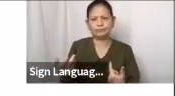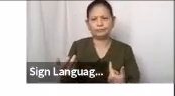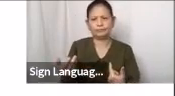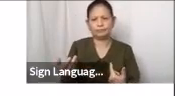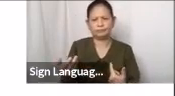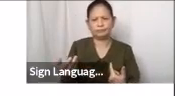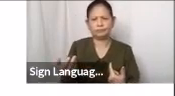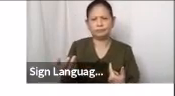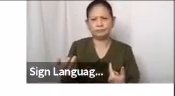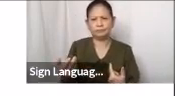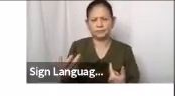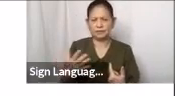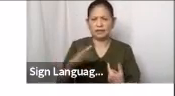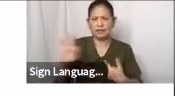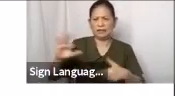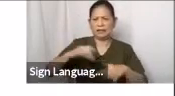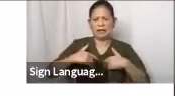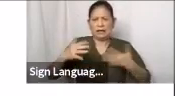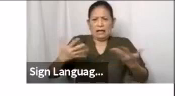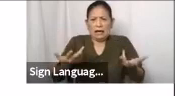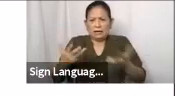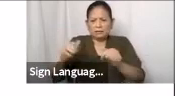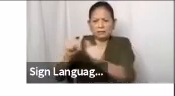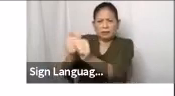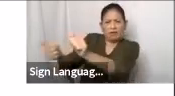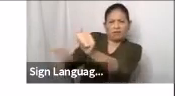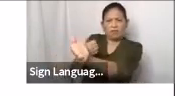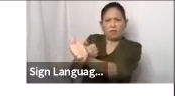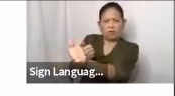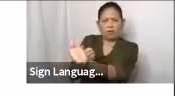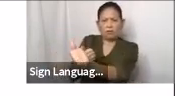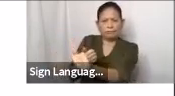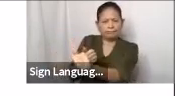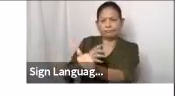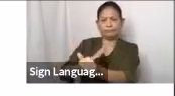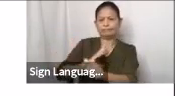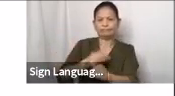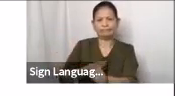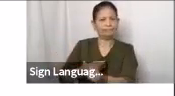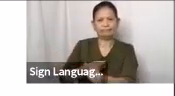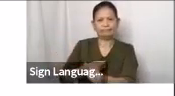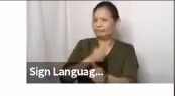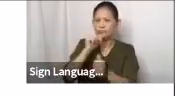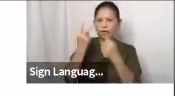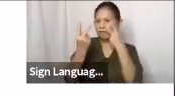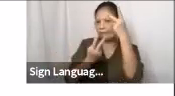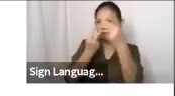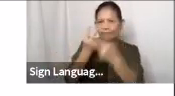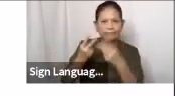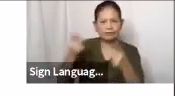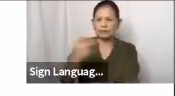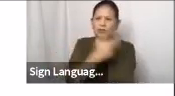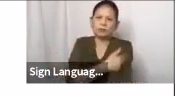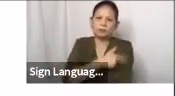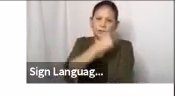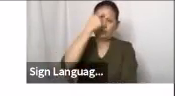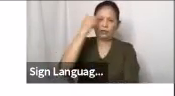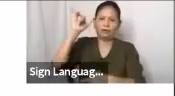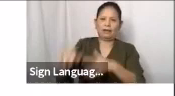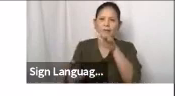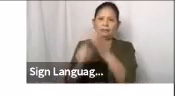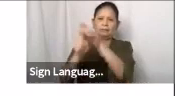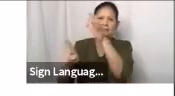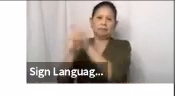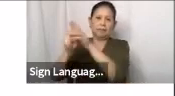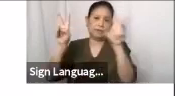avoid this situation, and we don't, most of the transgender people don't visit hospitals. So sensitization guidelines